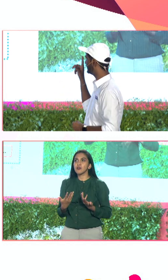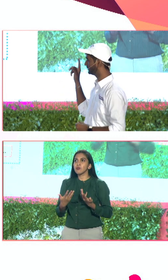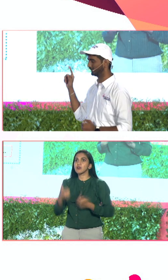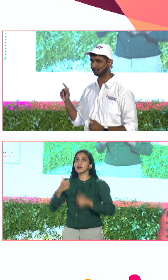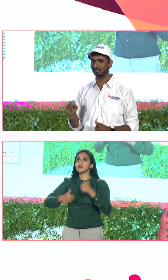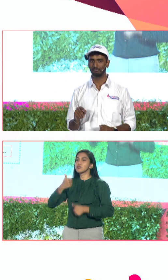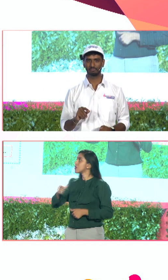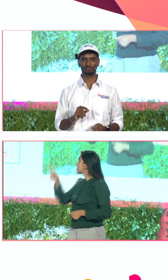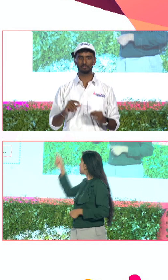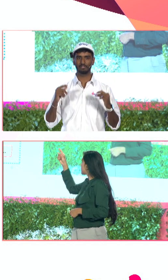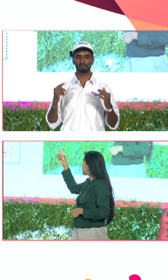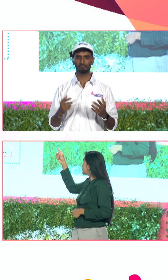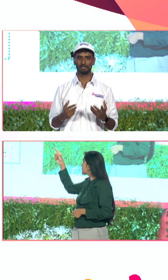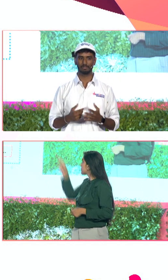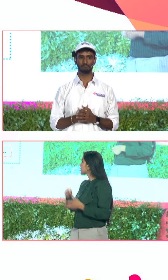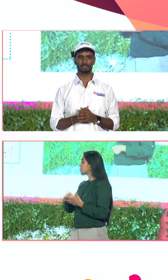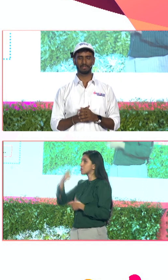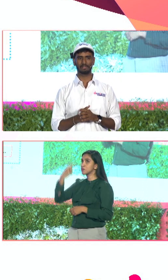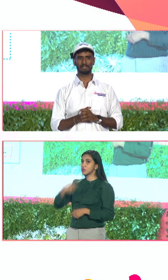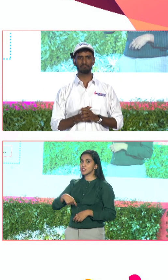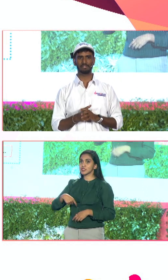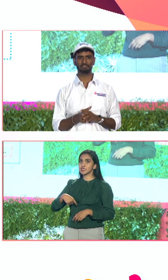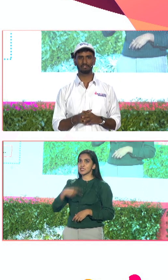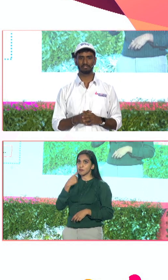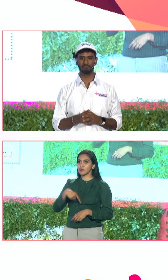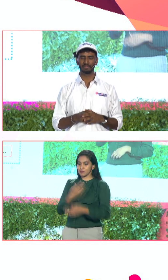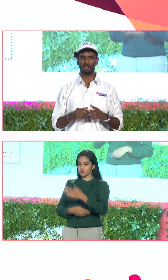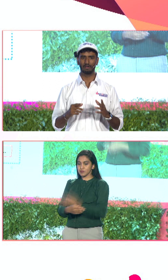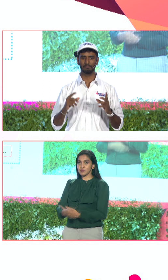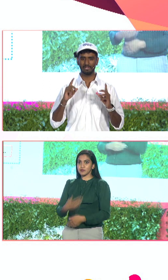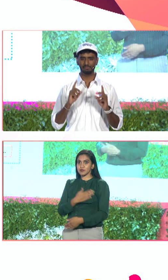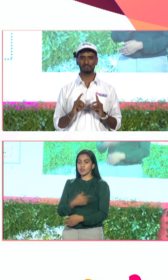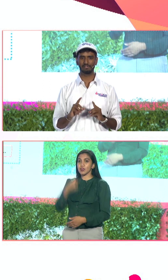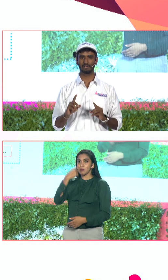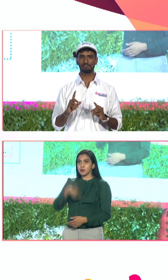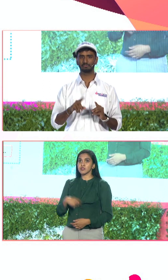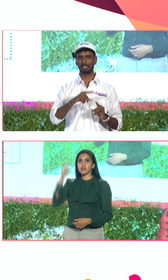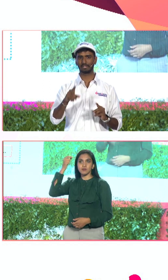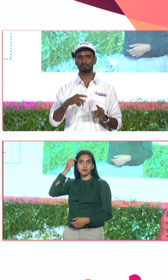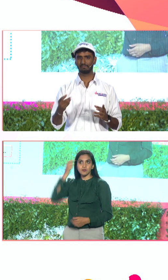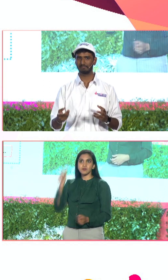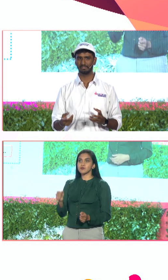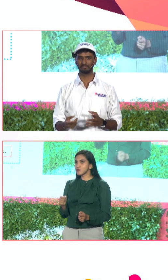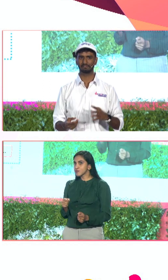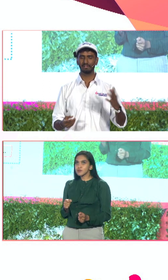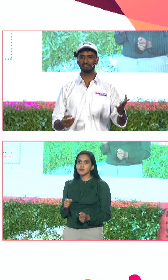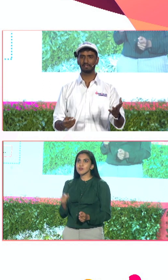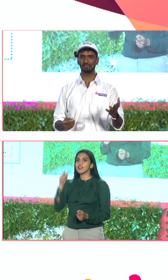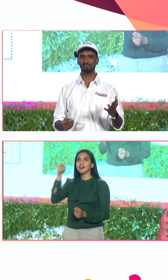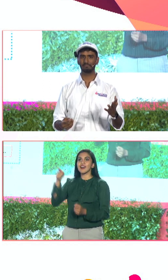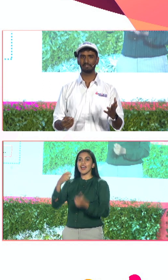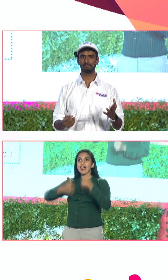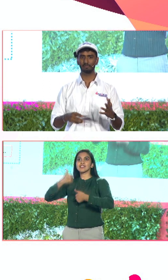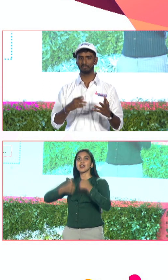the top right, one of the student with bilateral amputation made use of a device to take up examinations. Children